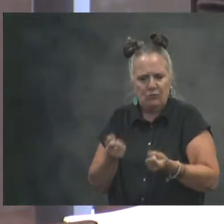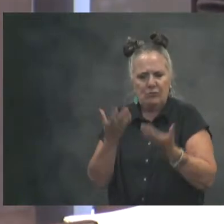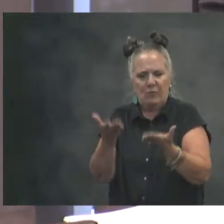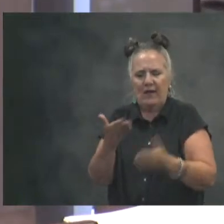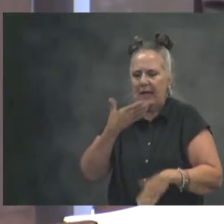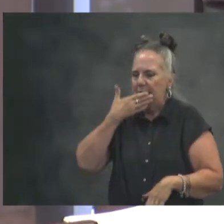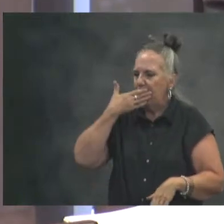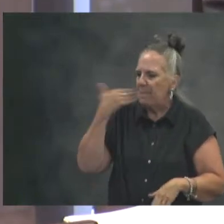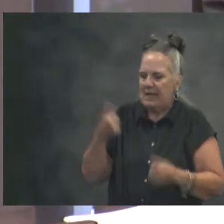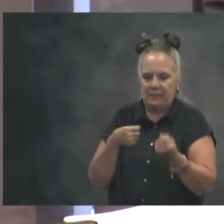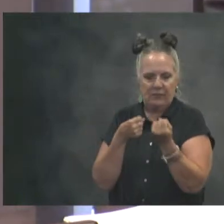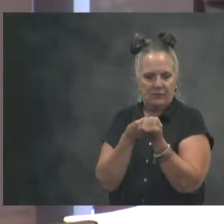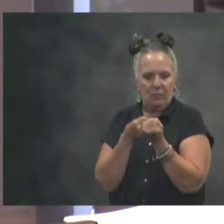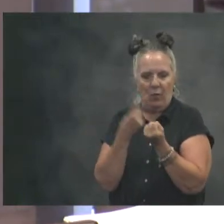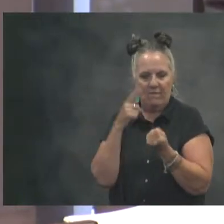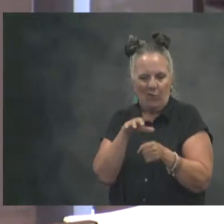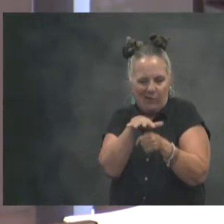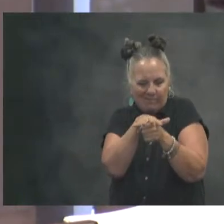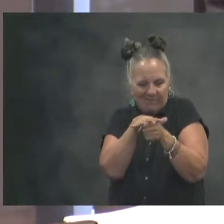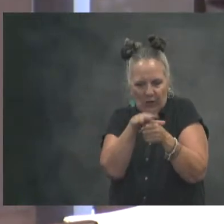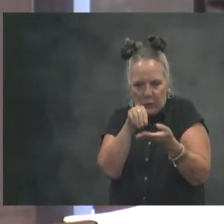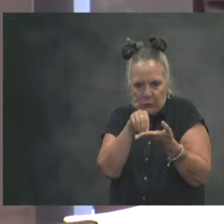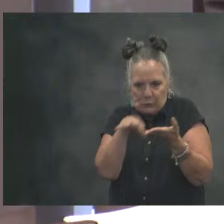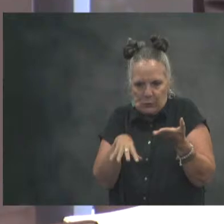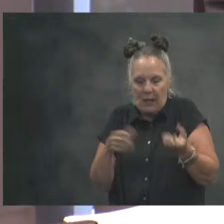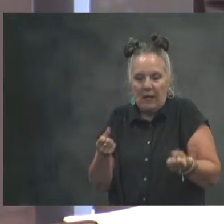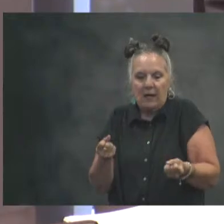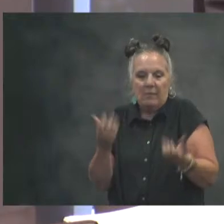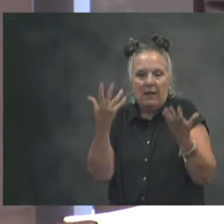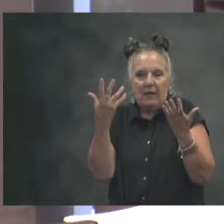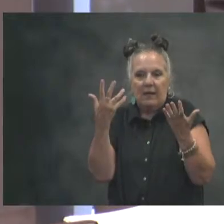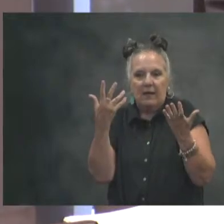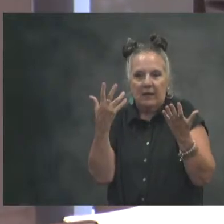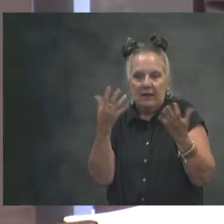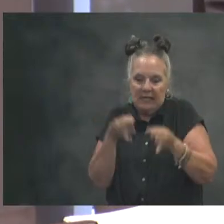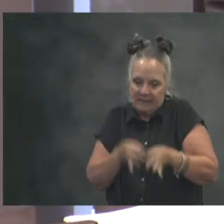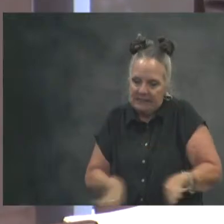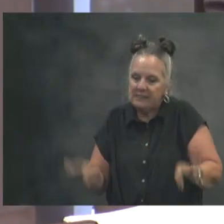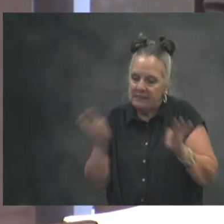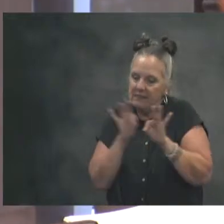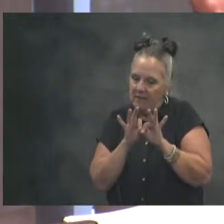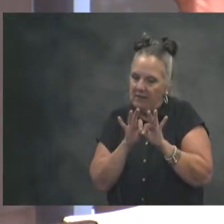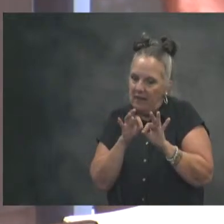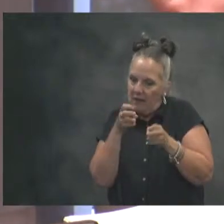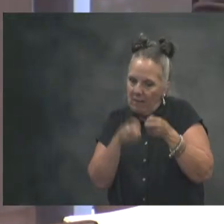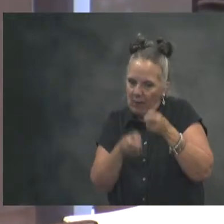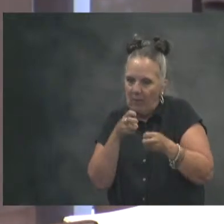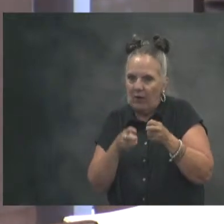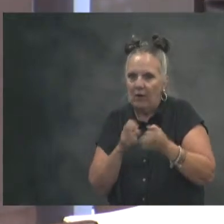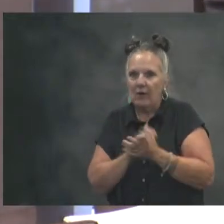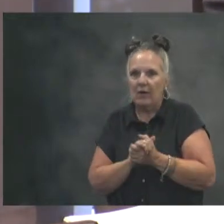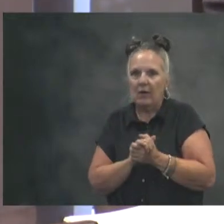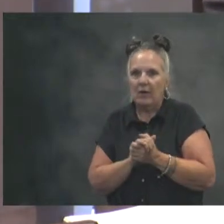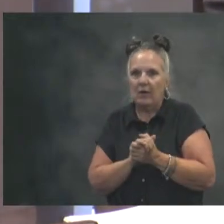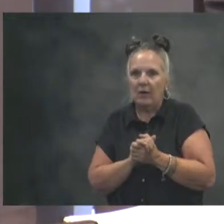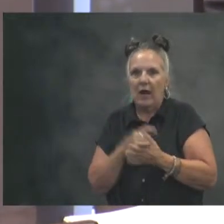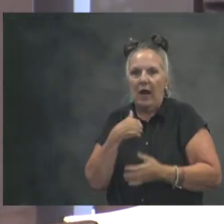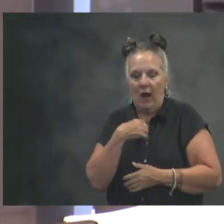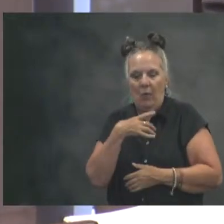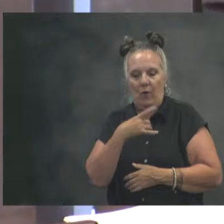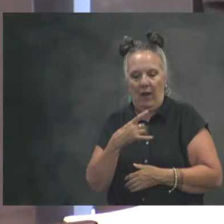the best supports for those students, in many cases have significant needs. So I invite board members to